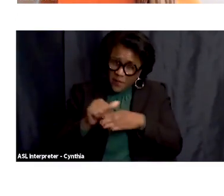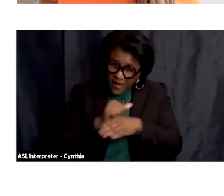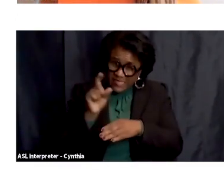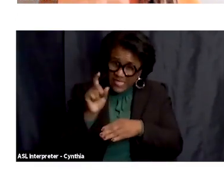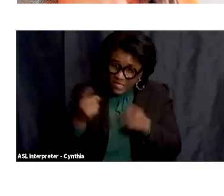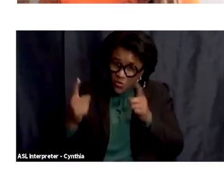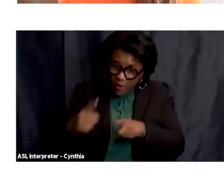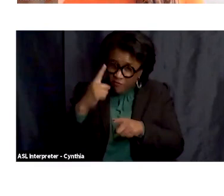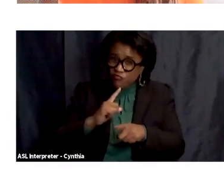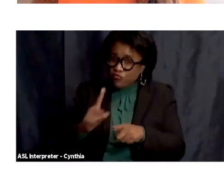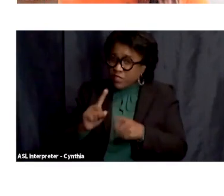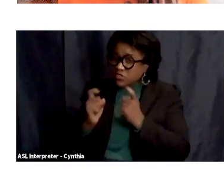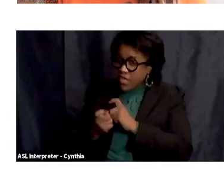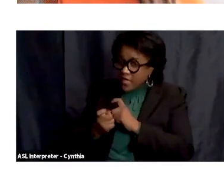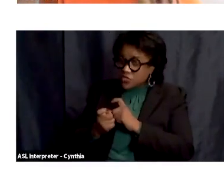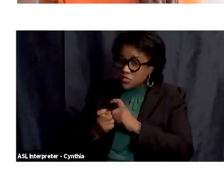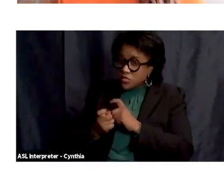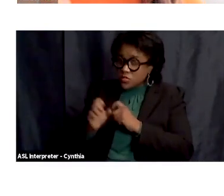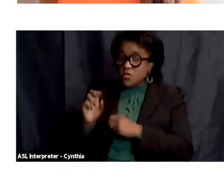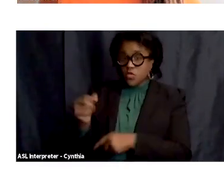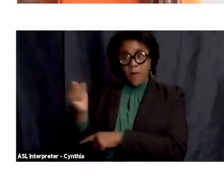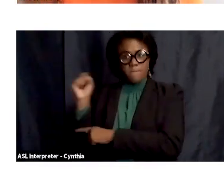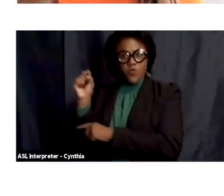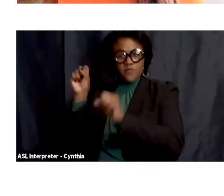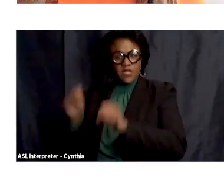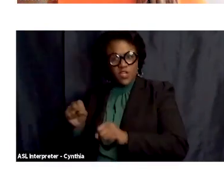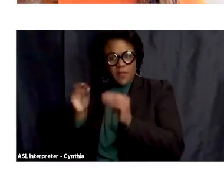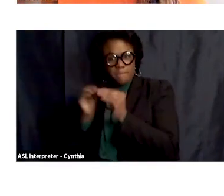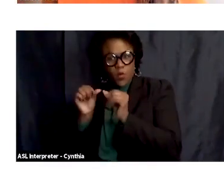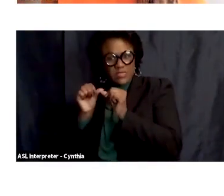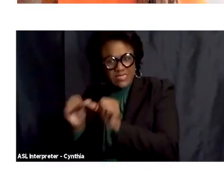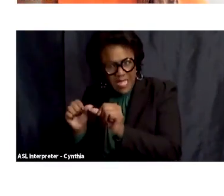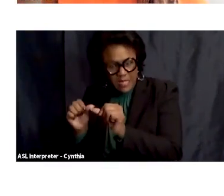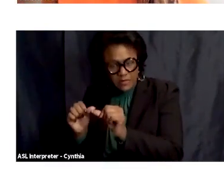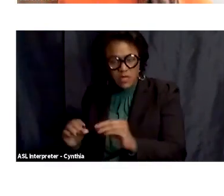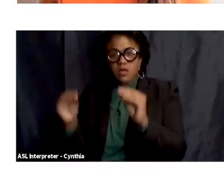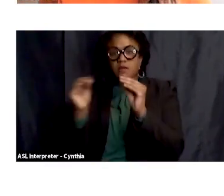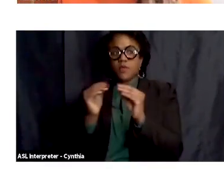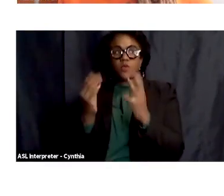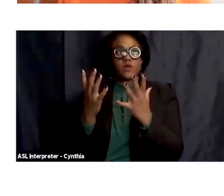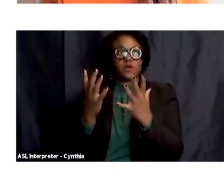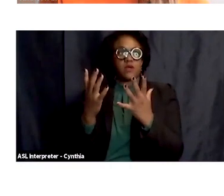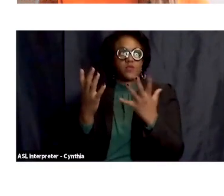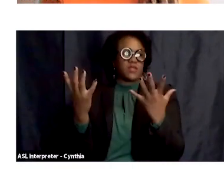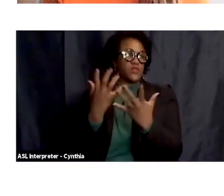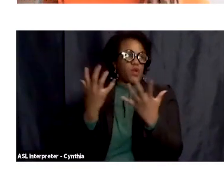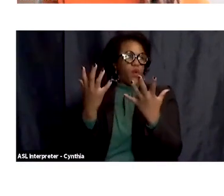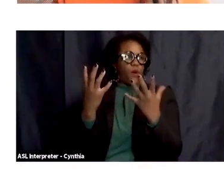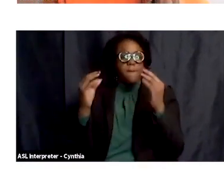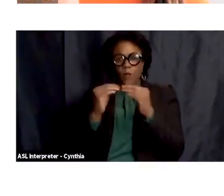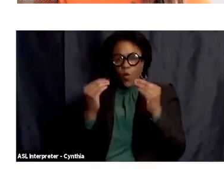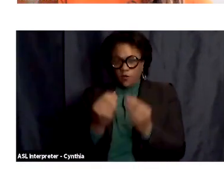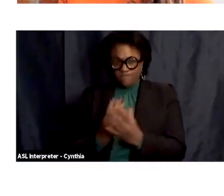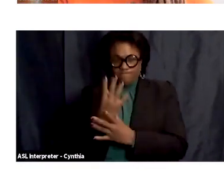real change? So a movement that could be more sustained and could be still flourishing and